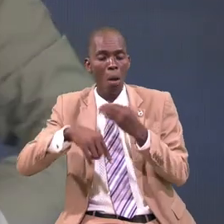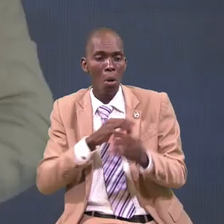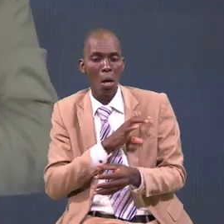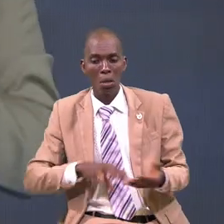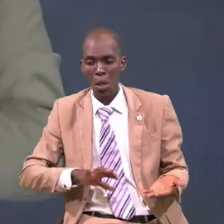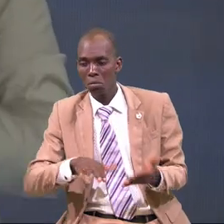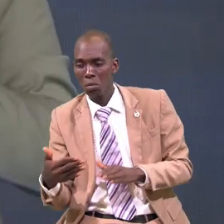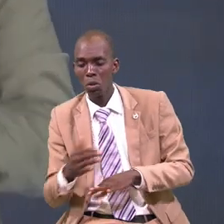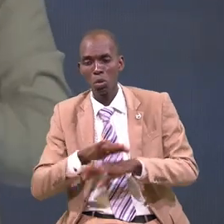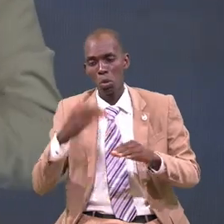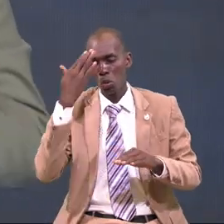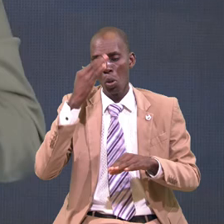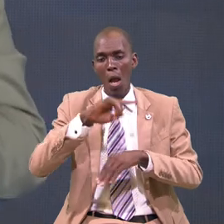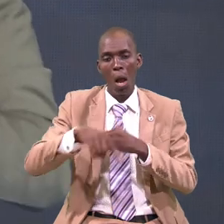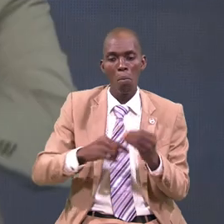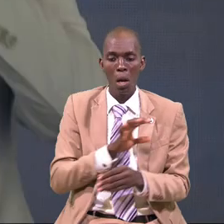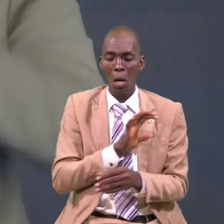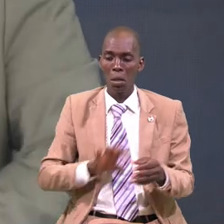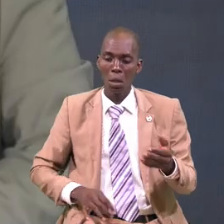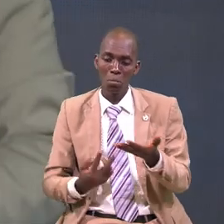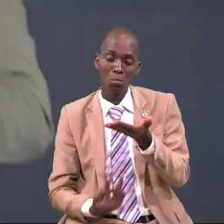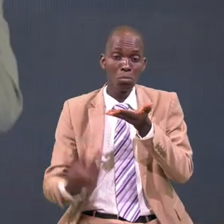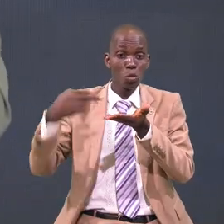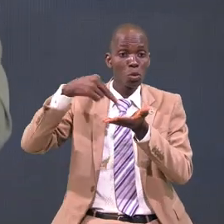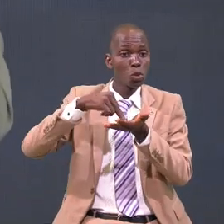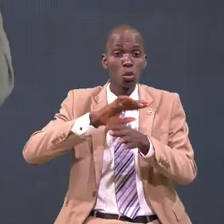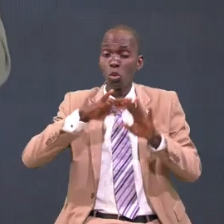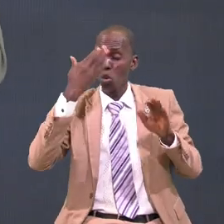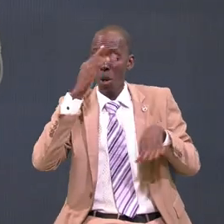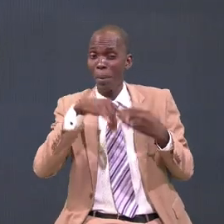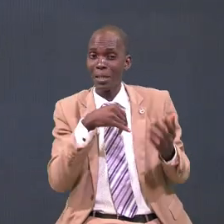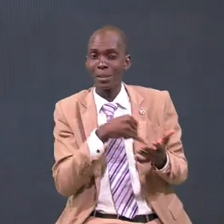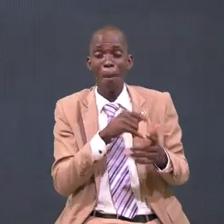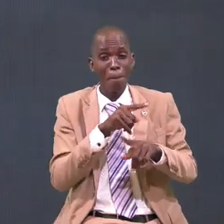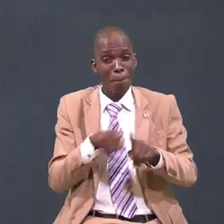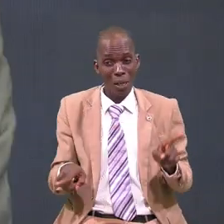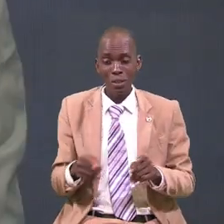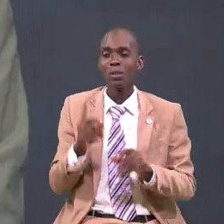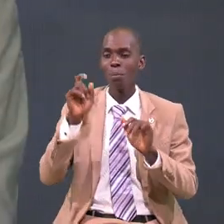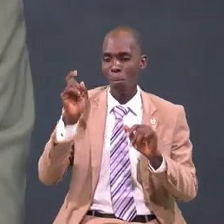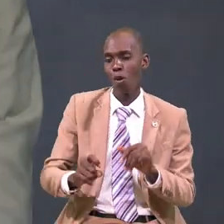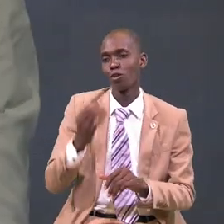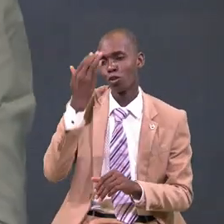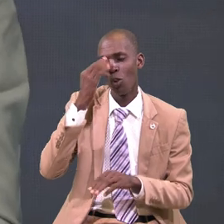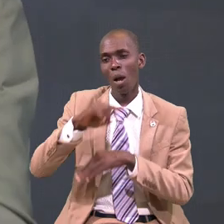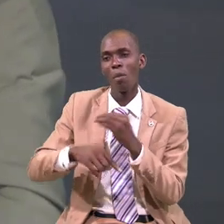of Christ, they must know about this wedding. How moderate is